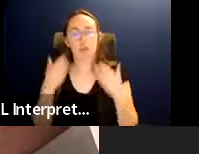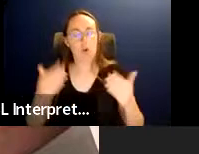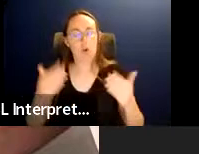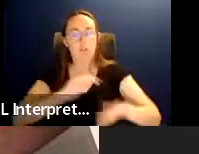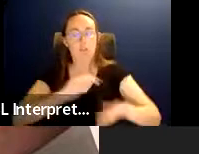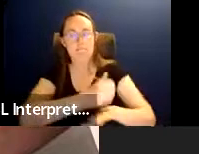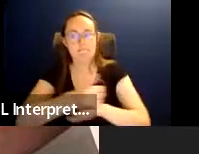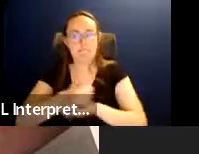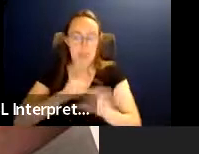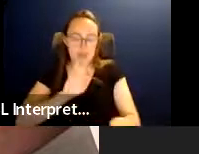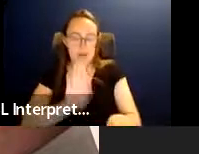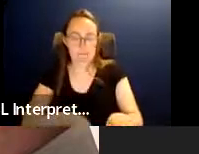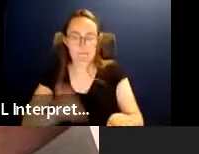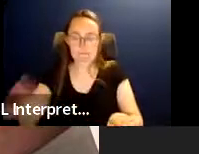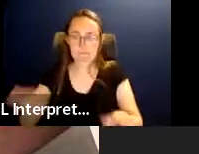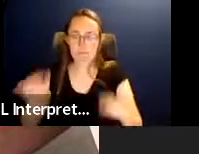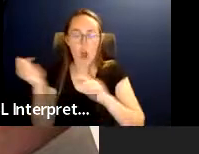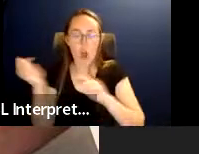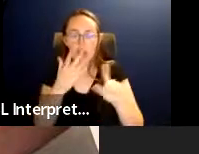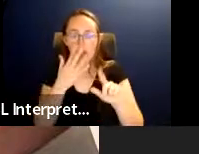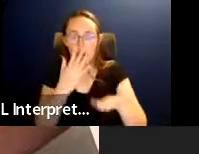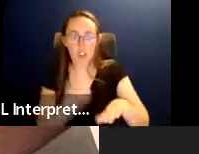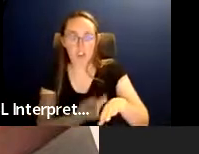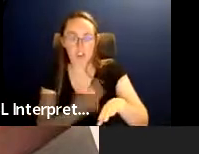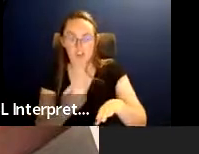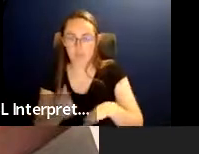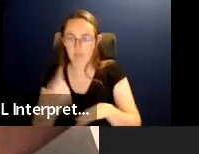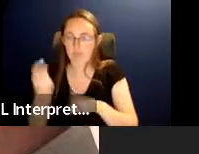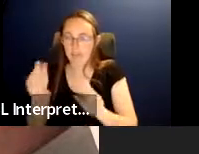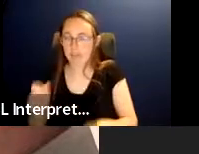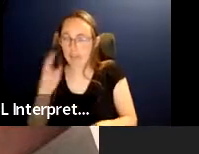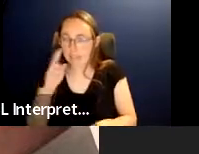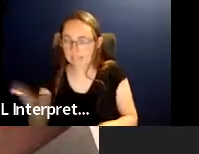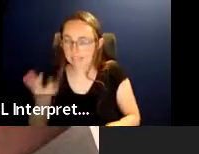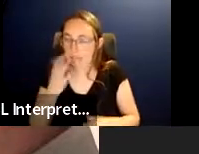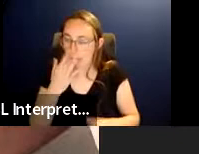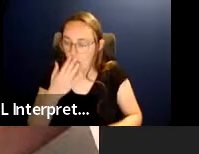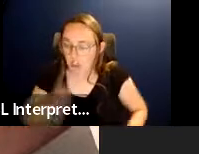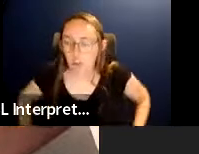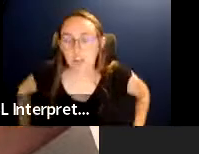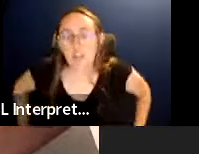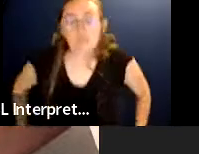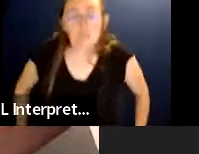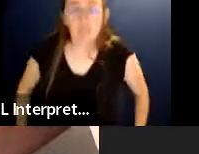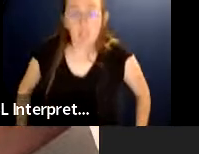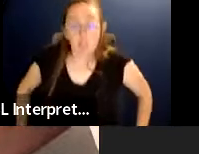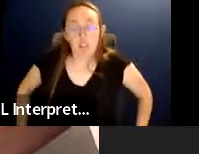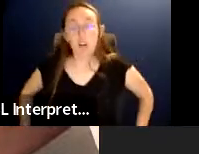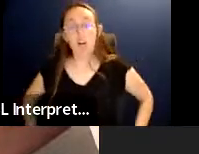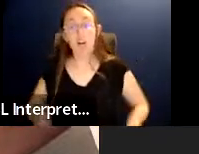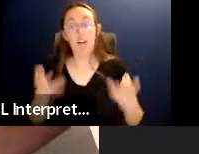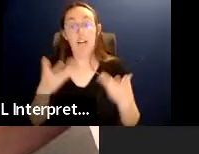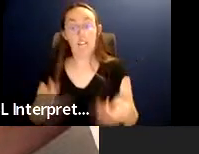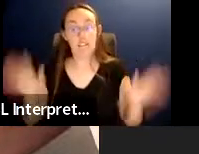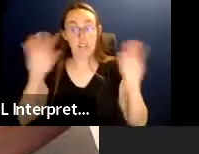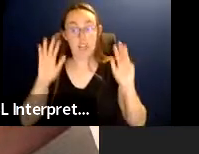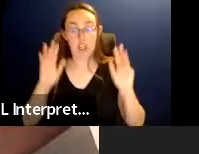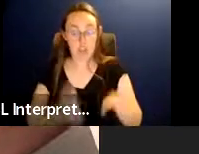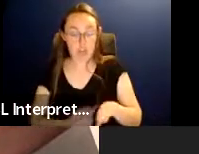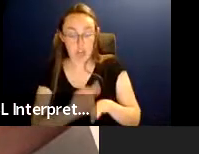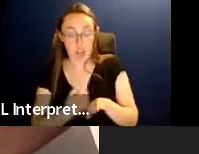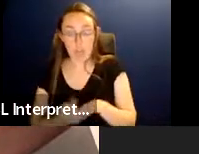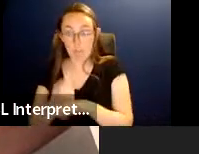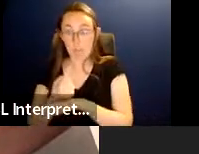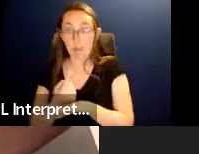so that everything's facing upward. And once you have everything facing upward, on the two ends of your long boards